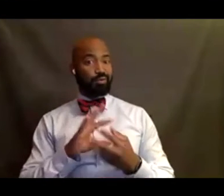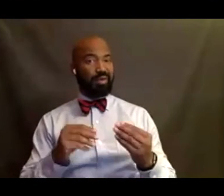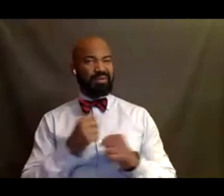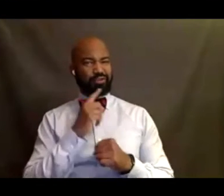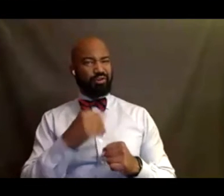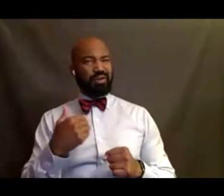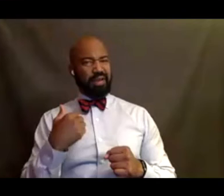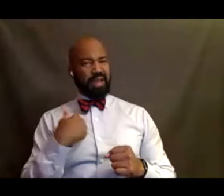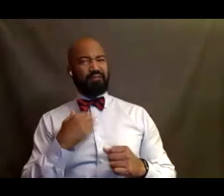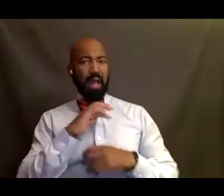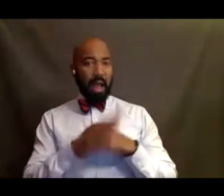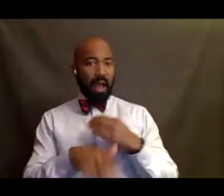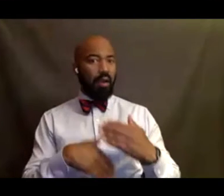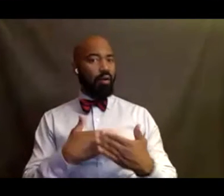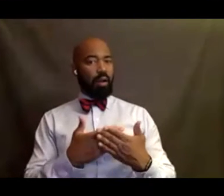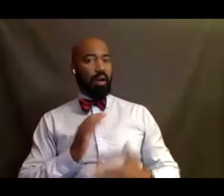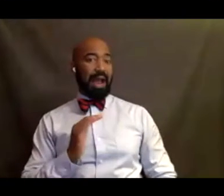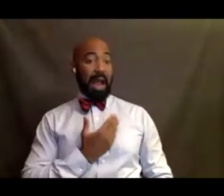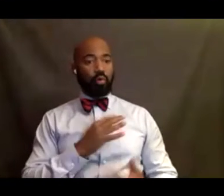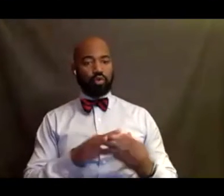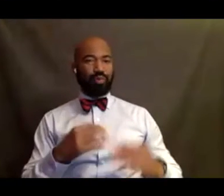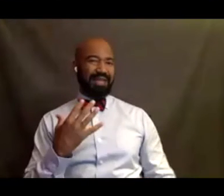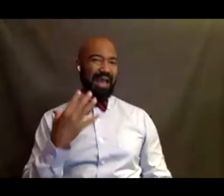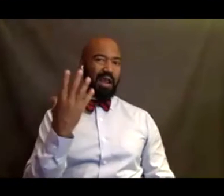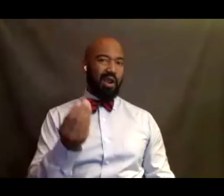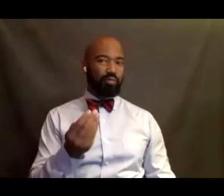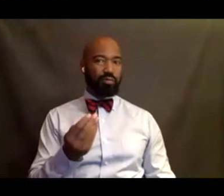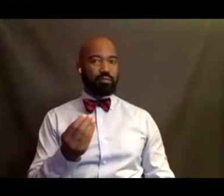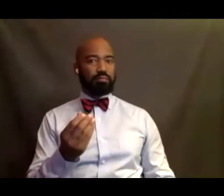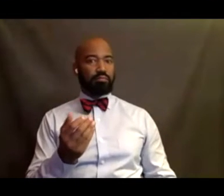there, because right now we don't have any.